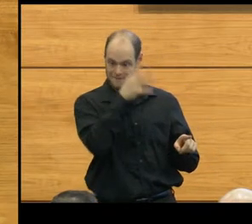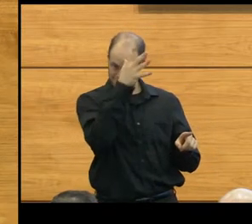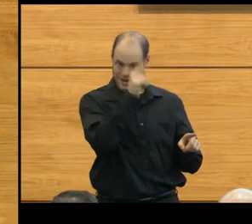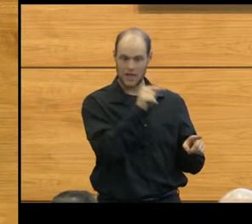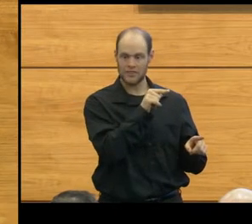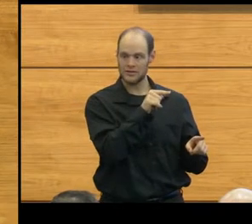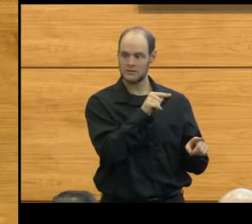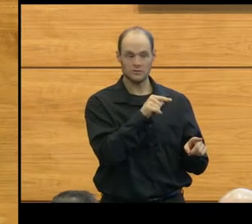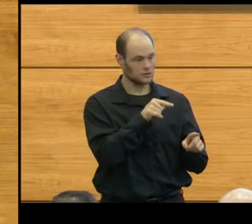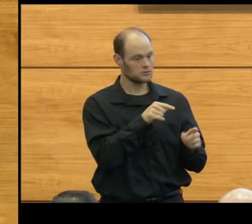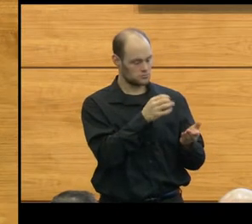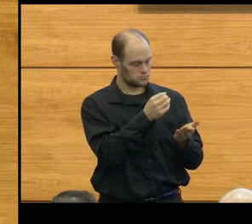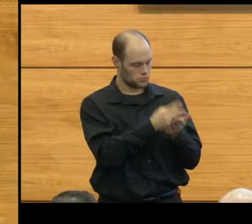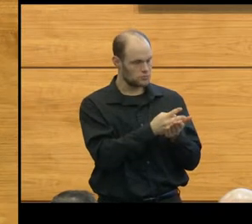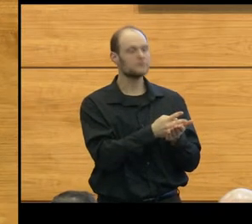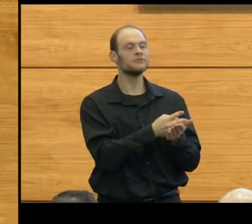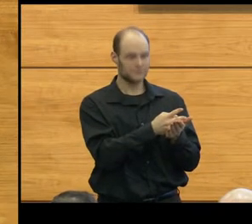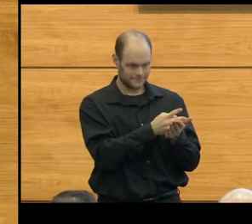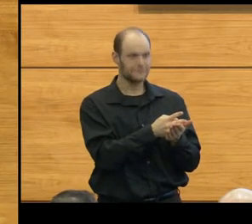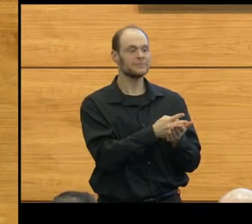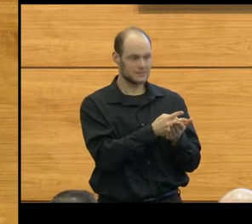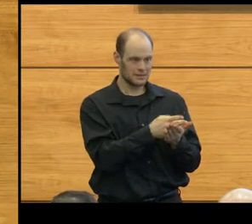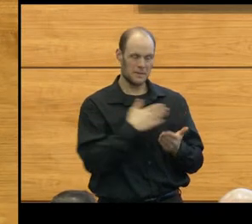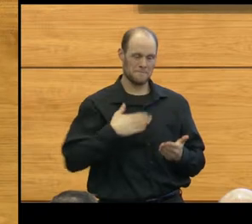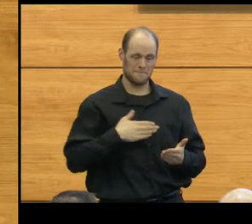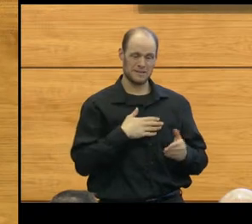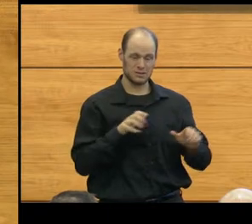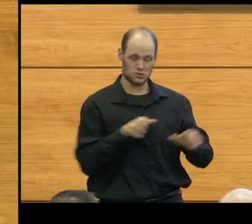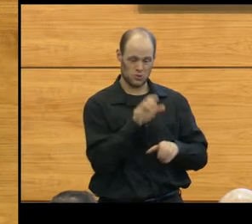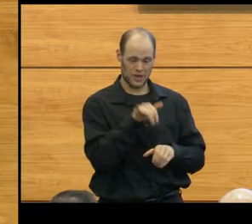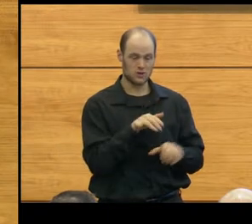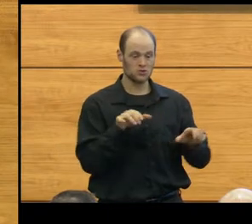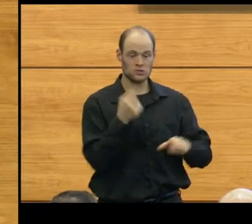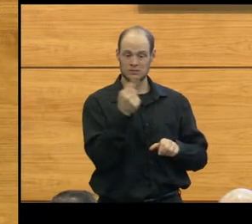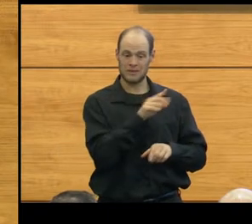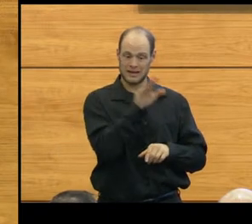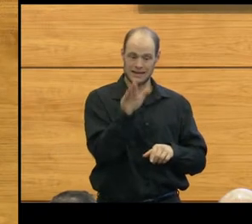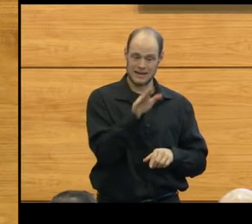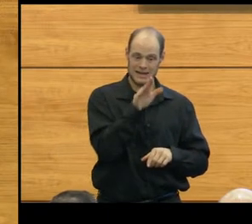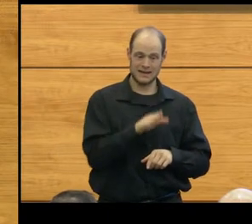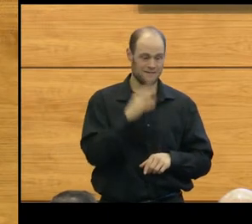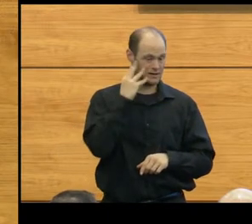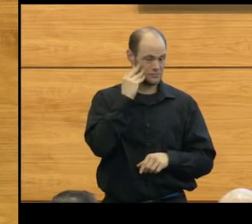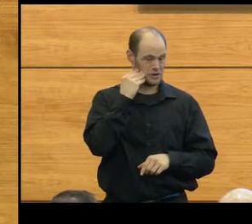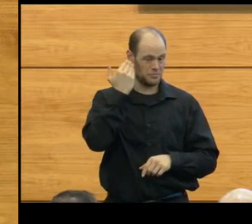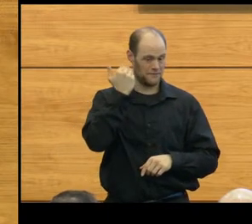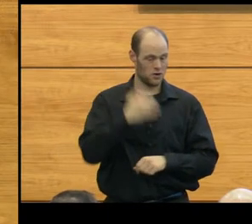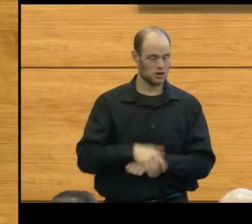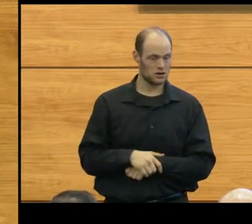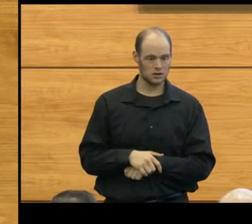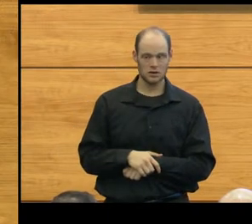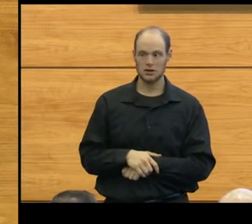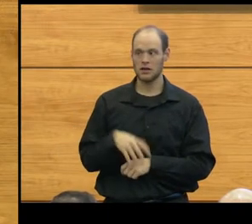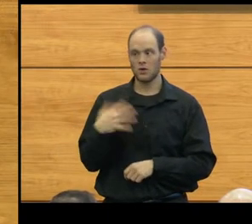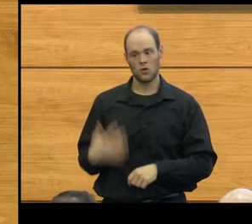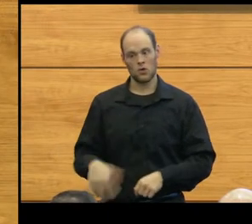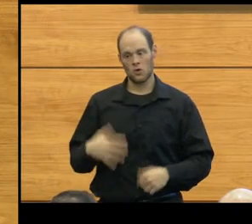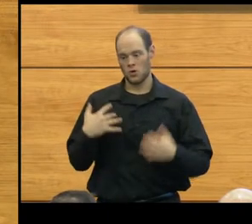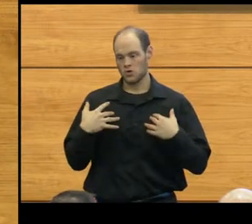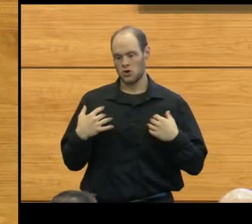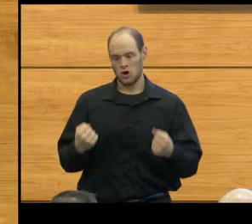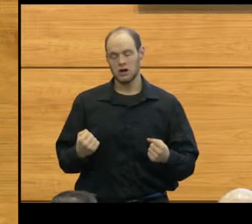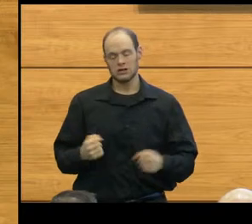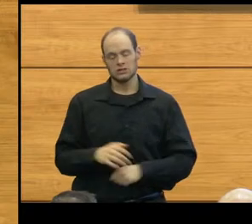father, to sign off and say, yes, I want you to try to do something that's never been done before. That takes tremendous